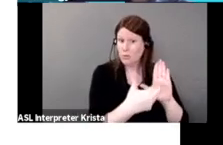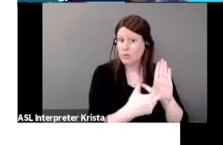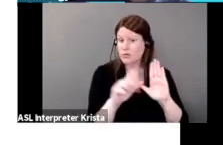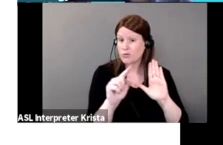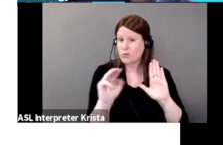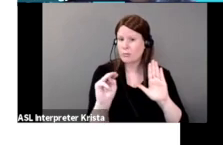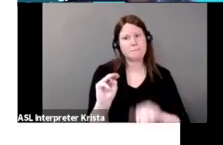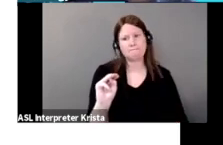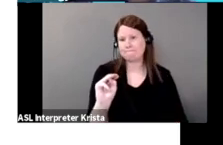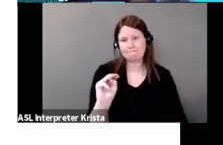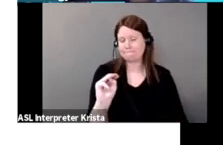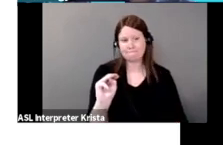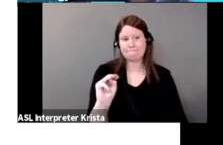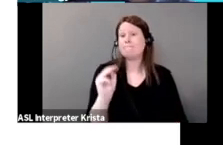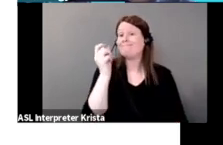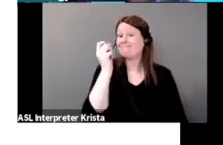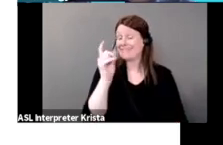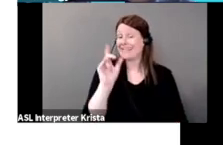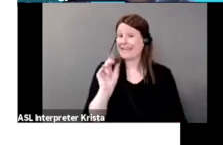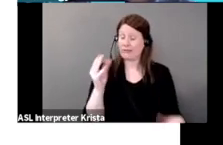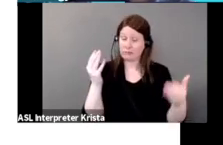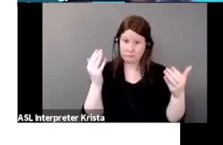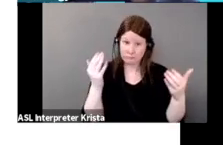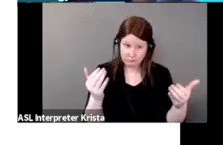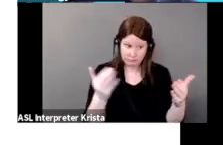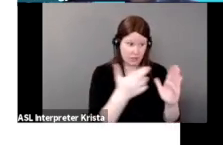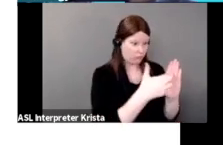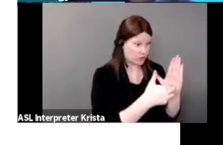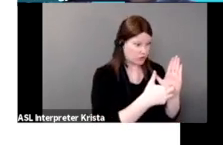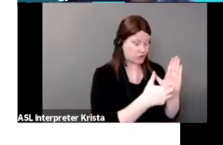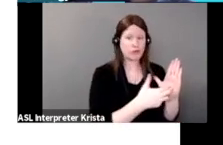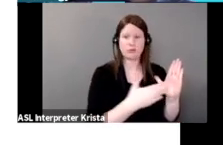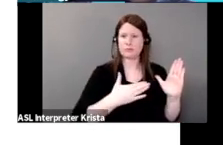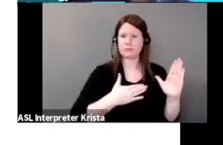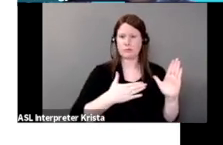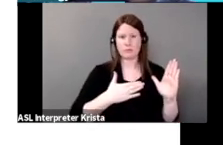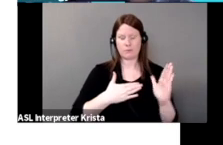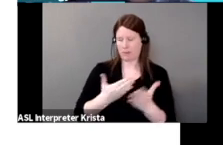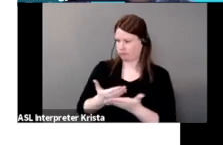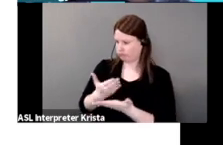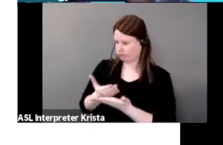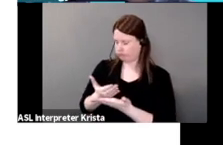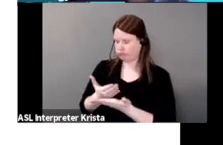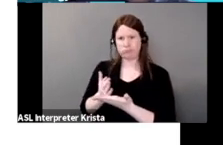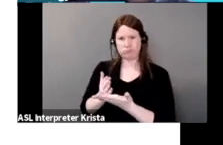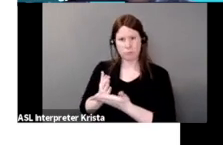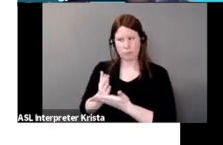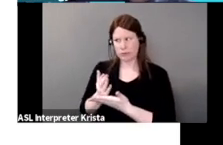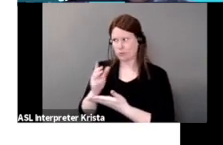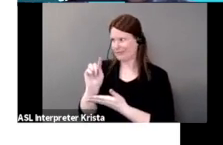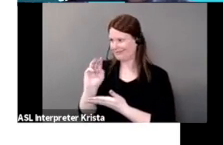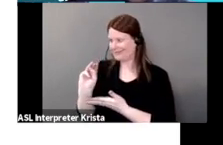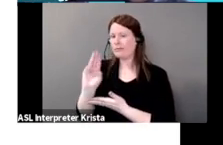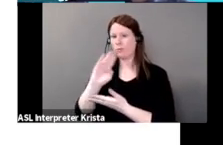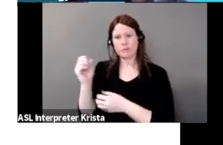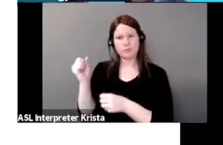Your claim will be much stronger if you do register a trademark. The process there is simply you fill out a trademark application and you send it to the